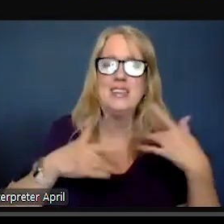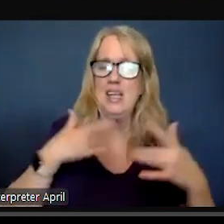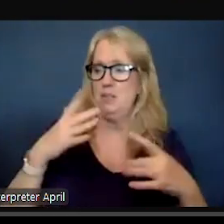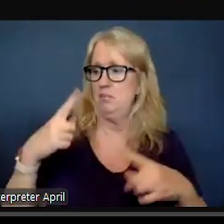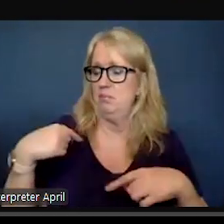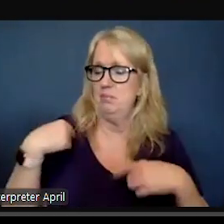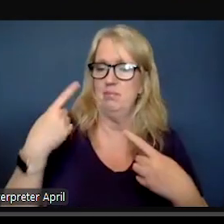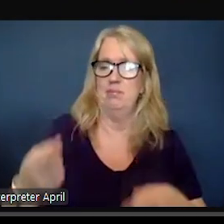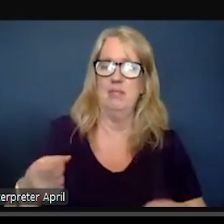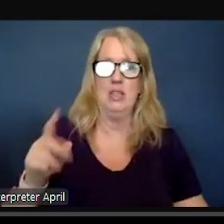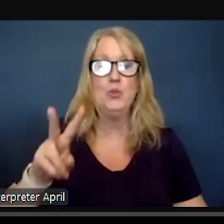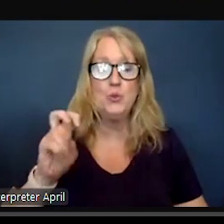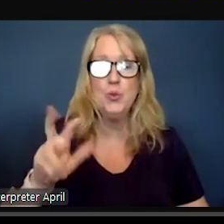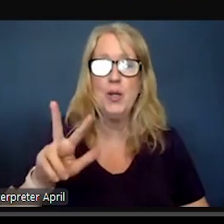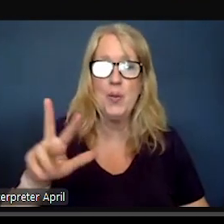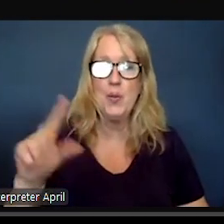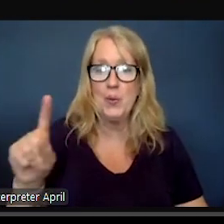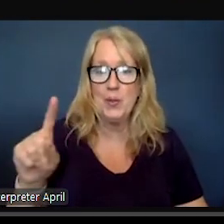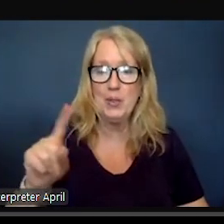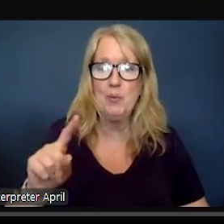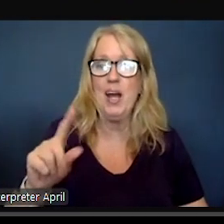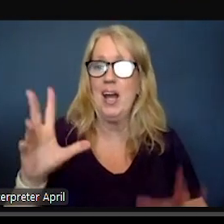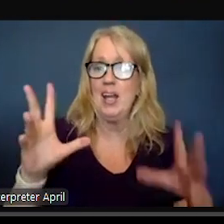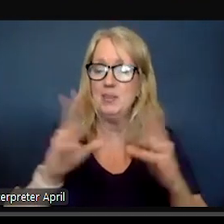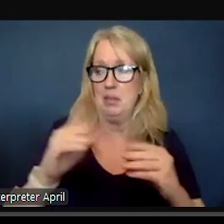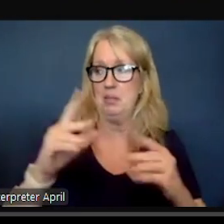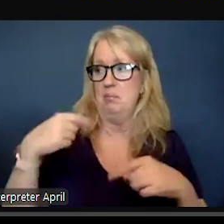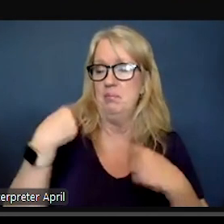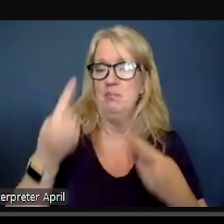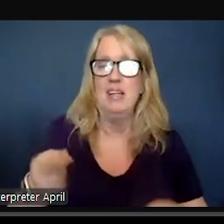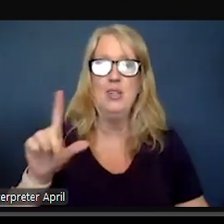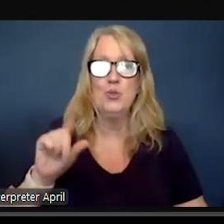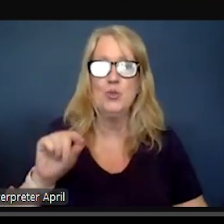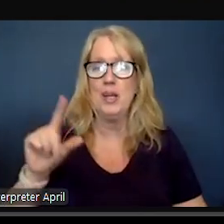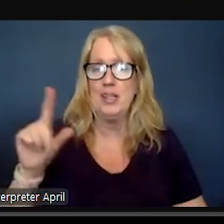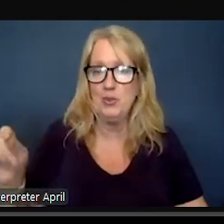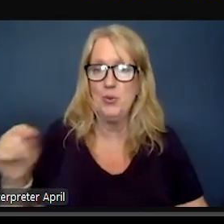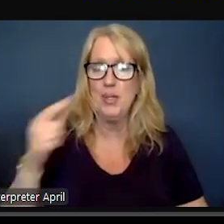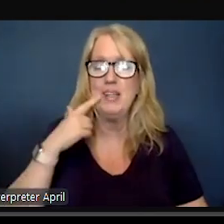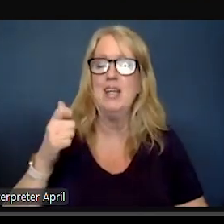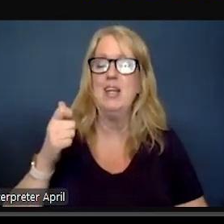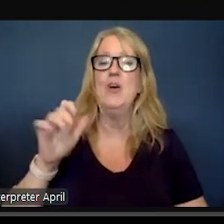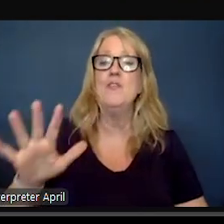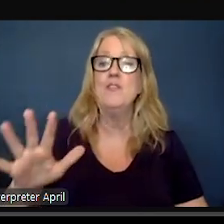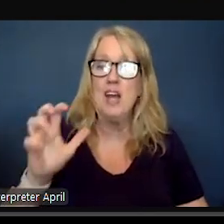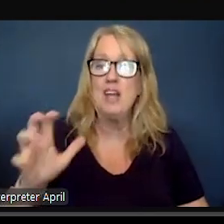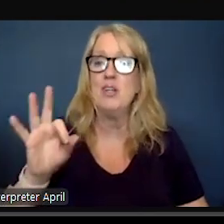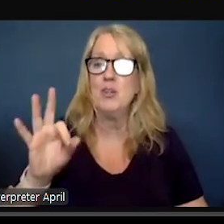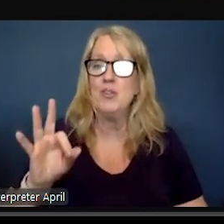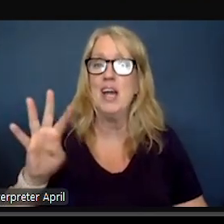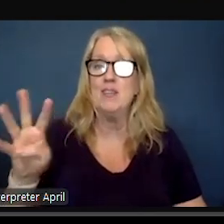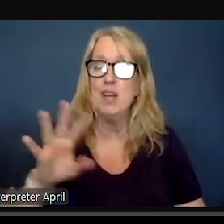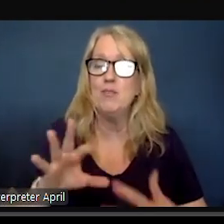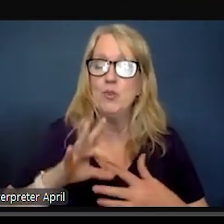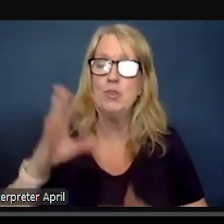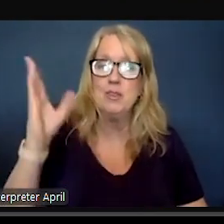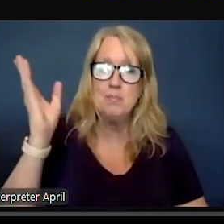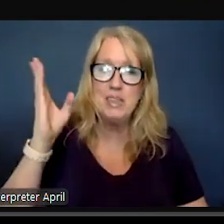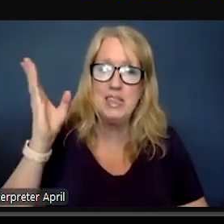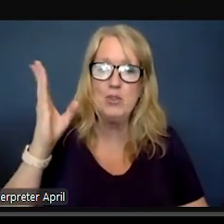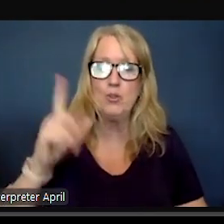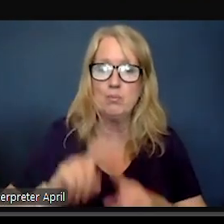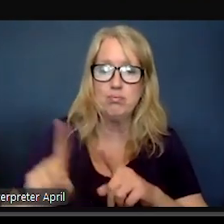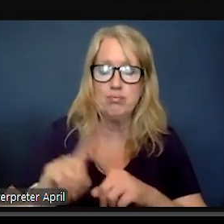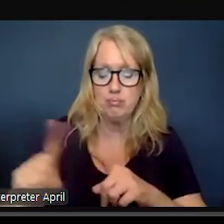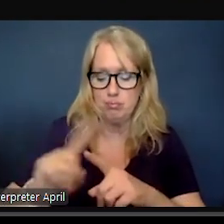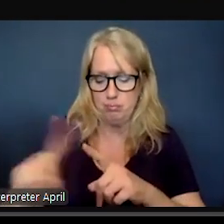the 231 episodes since 2020, we've had 594 unique speakers.